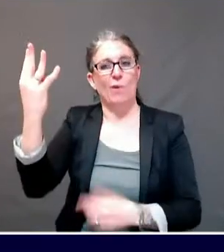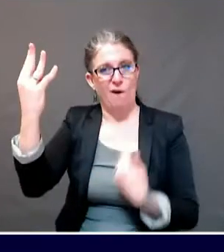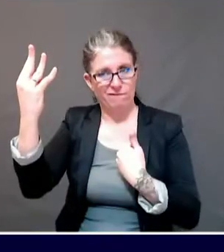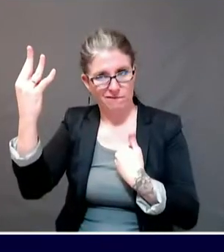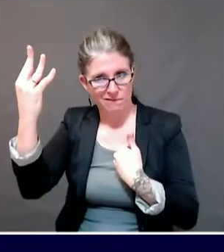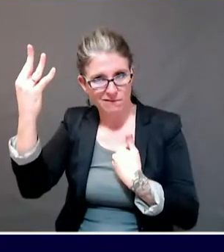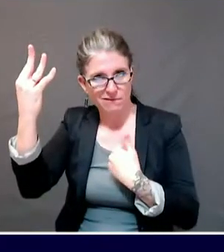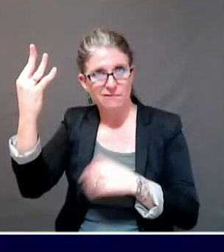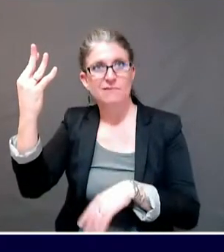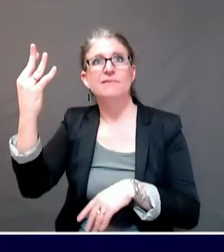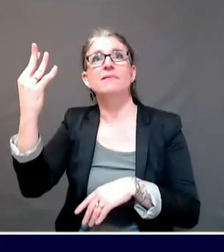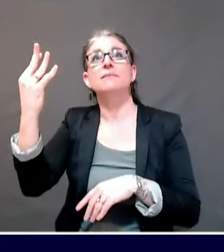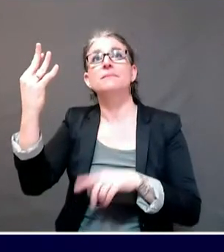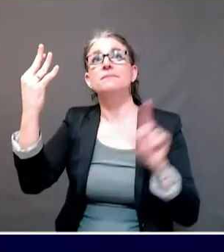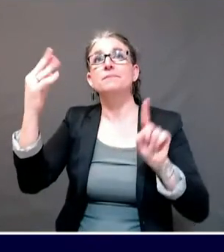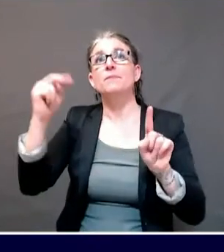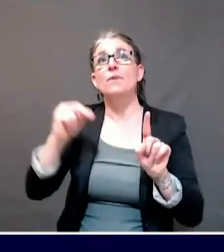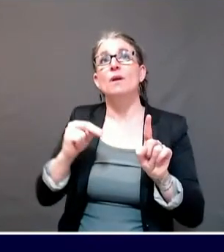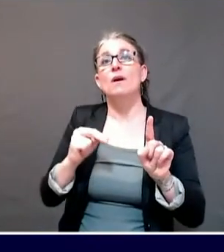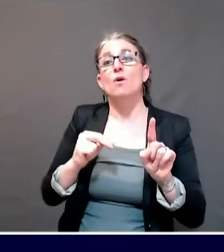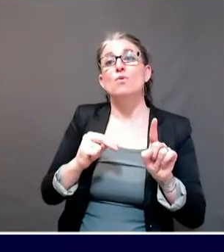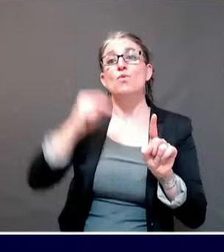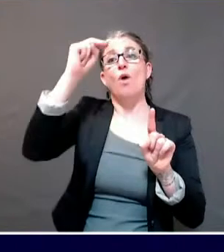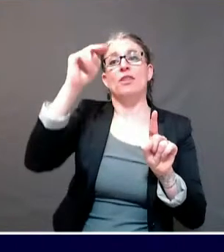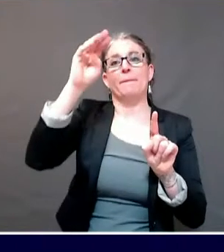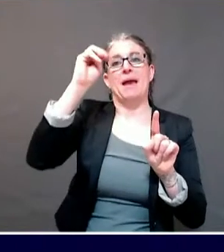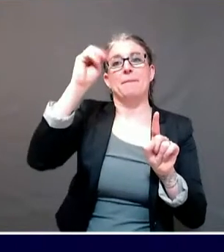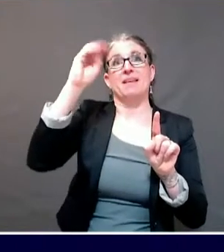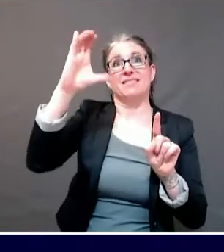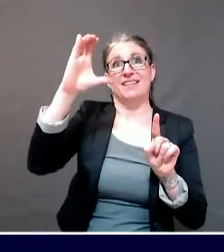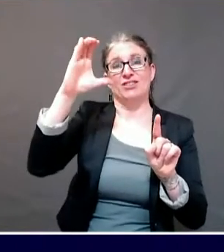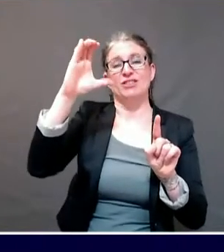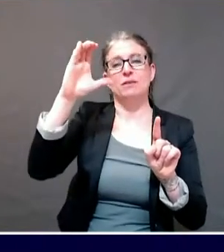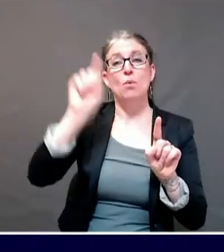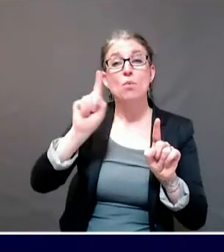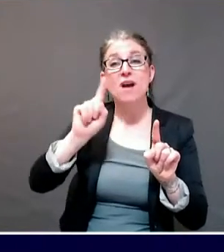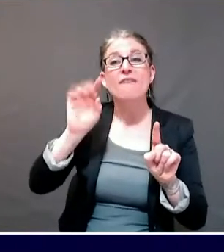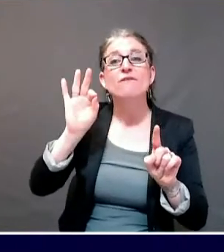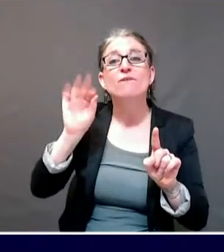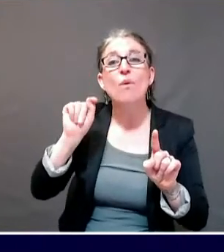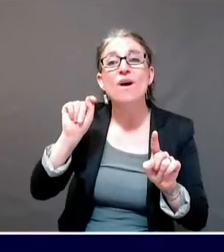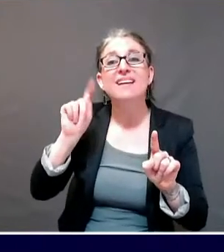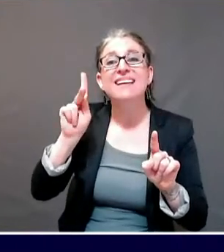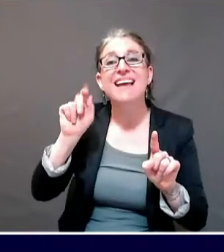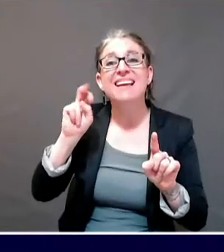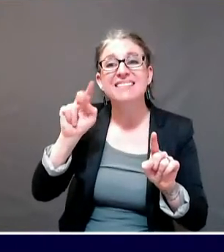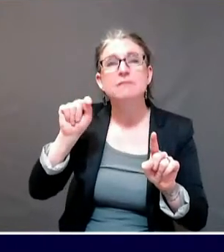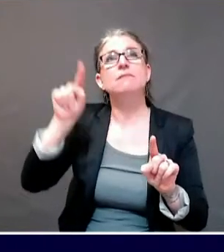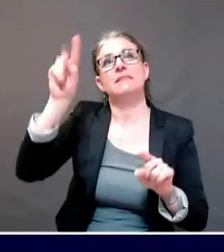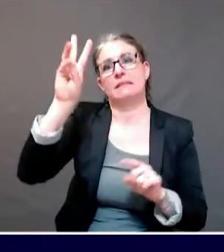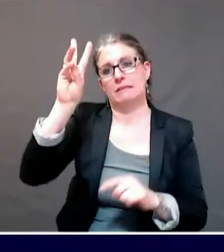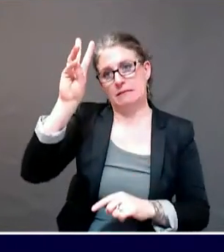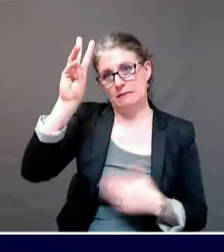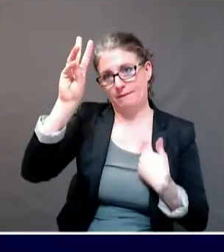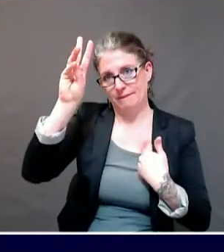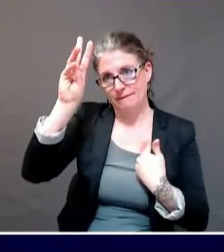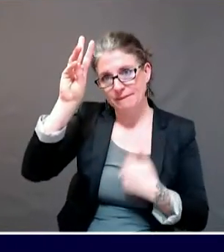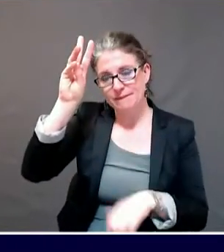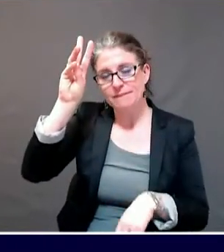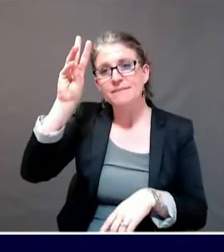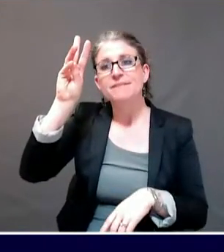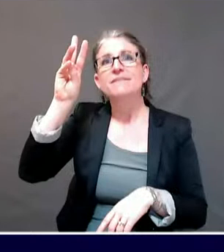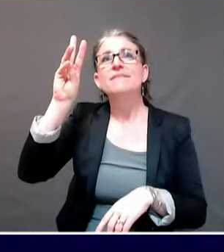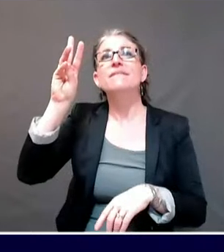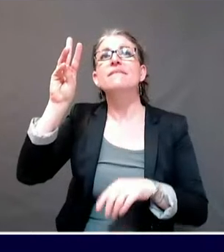Fort Kent, where we are aware of 6 cases. And Schooner Memory Care in Auburn, where we are aware of 4